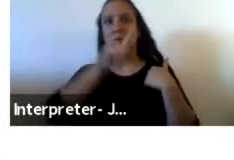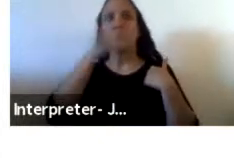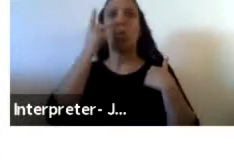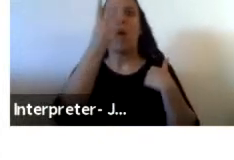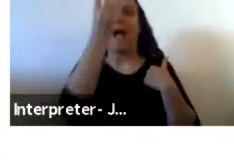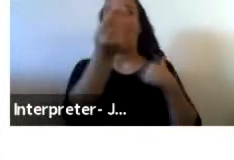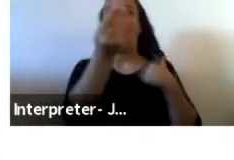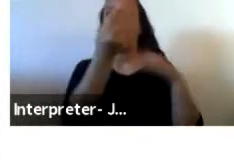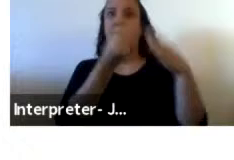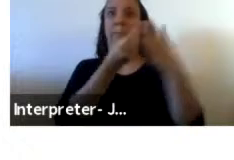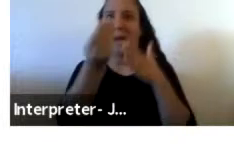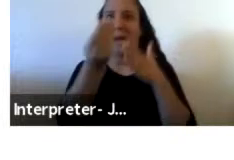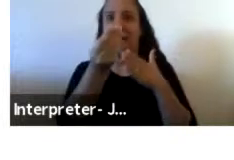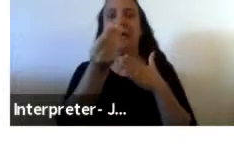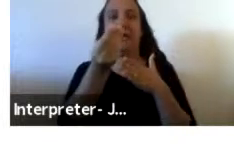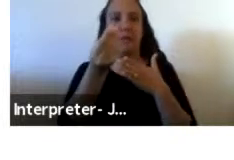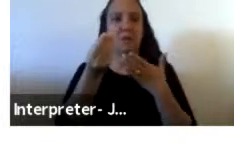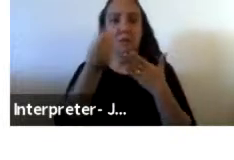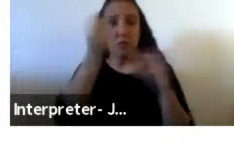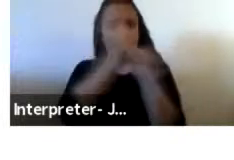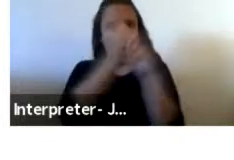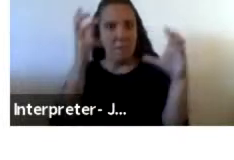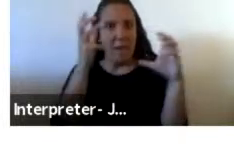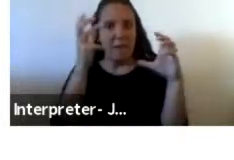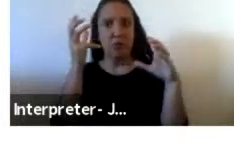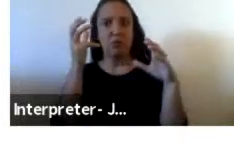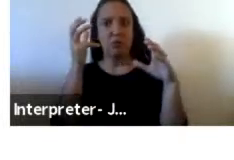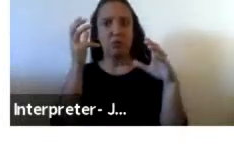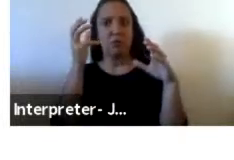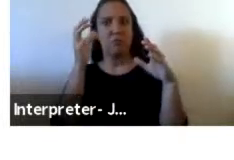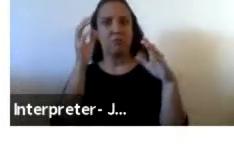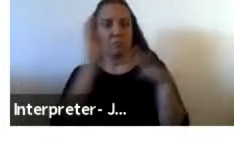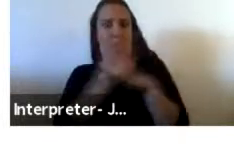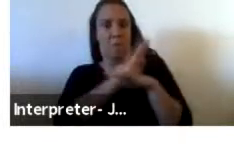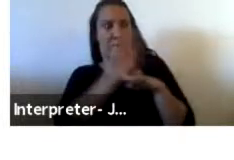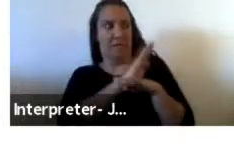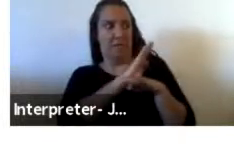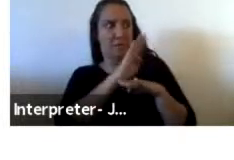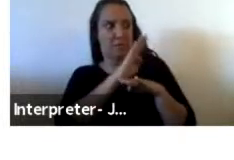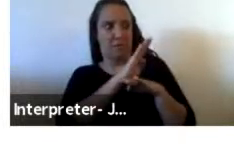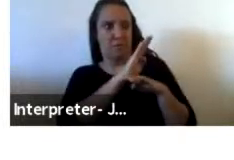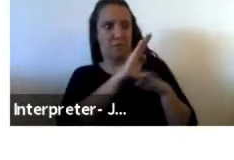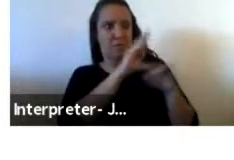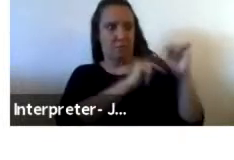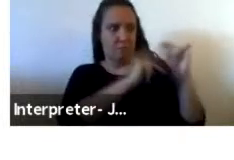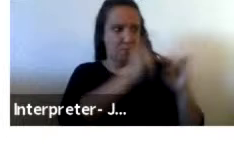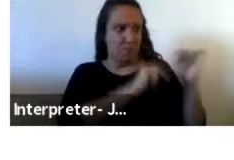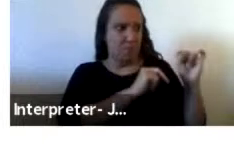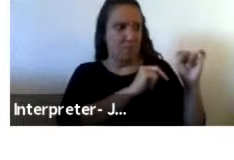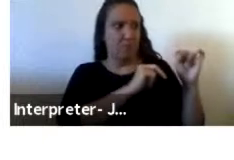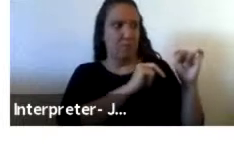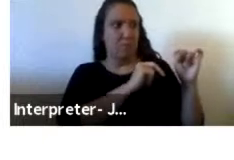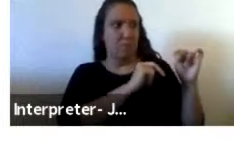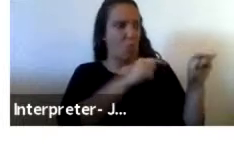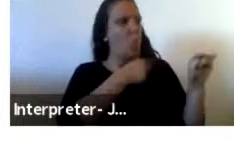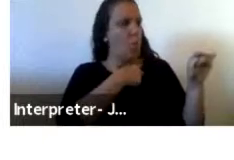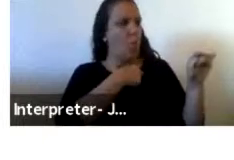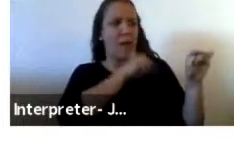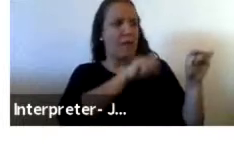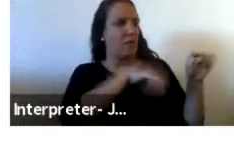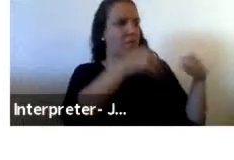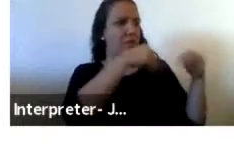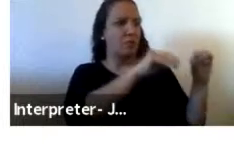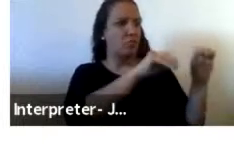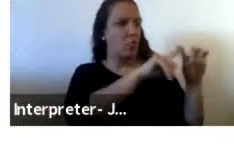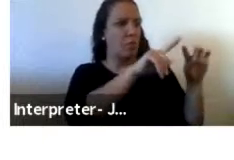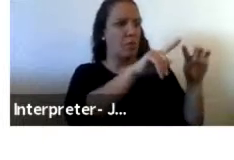a business that actually is a brick and mortar, and you're giving your clients and your customers an opportunity to buy from you directly, or maybe even pick up